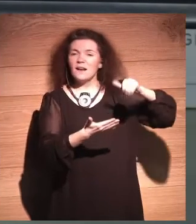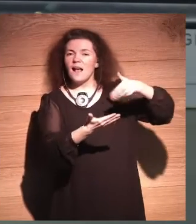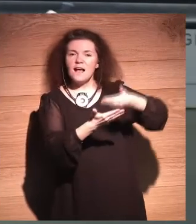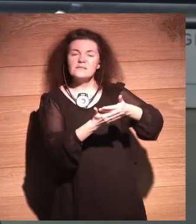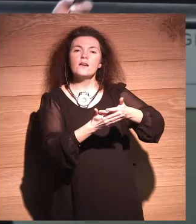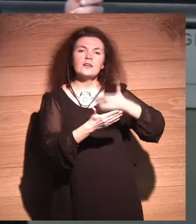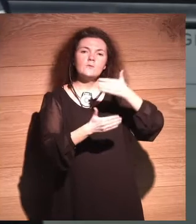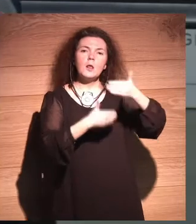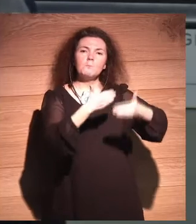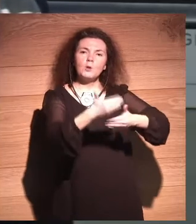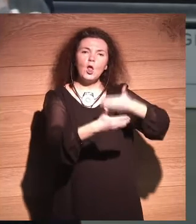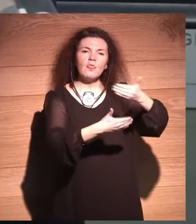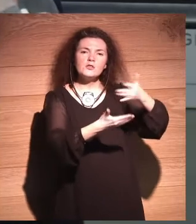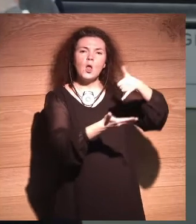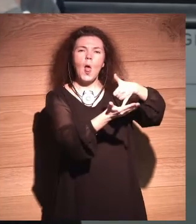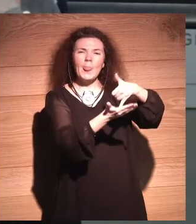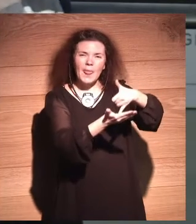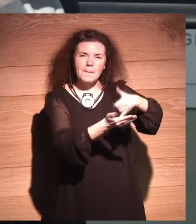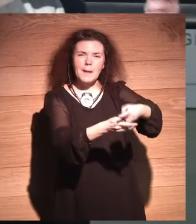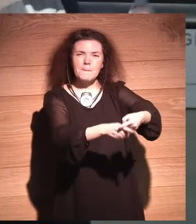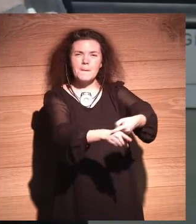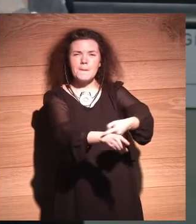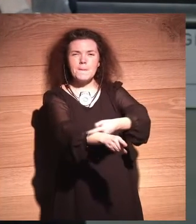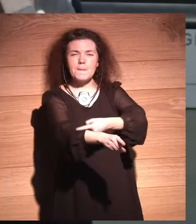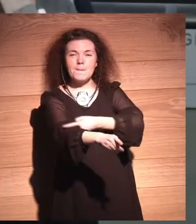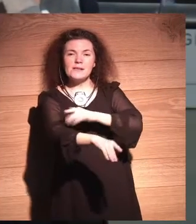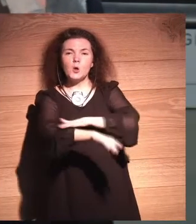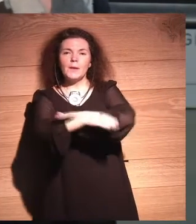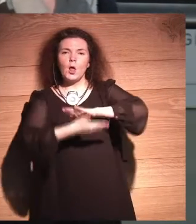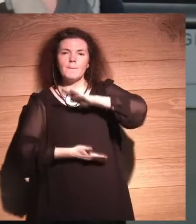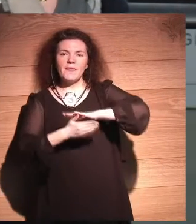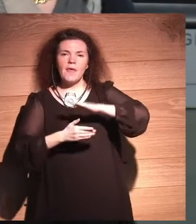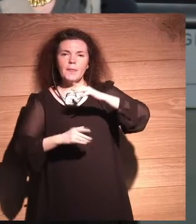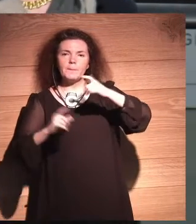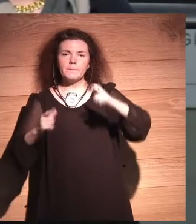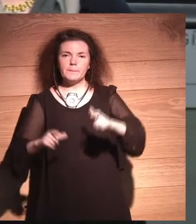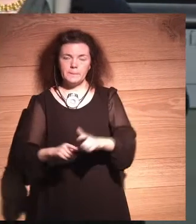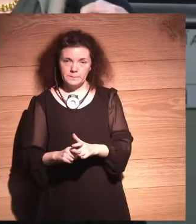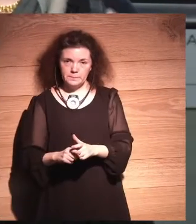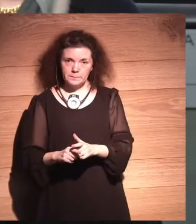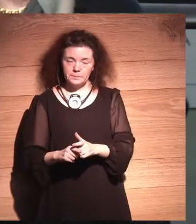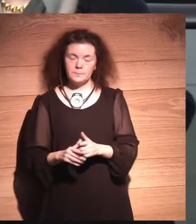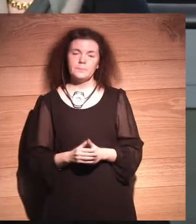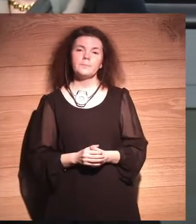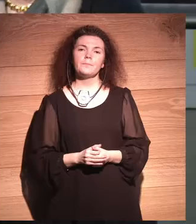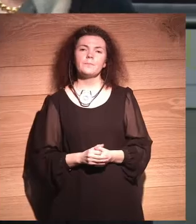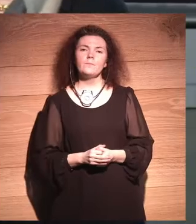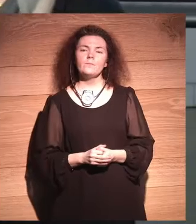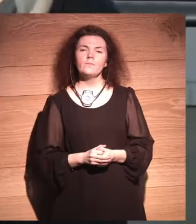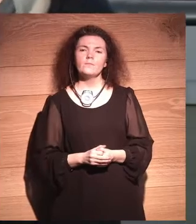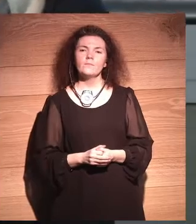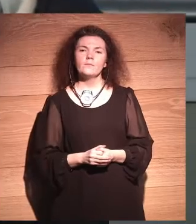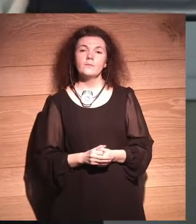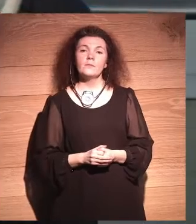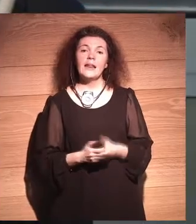and analytical capacity of government, of getting rid of and weakening institutions that know how to and want to